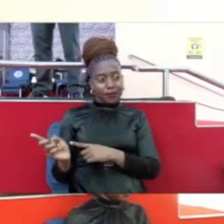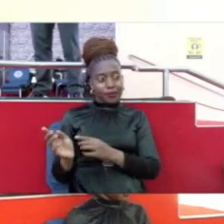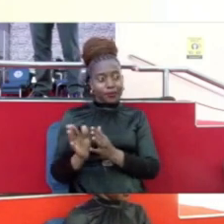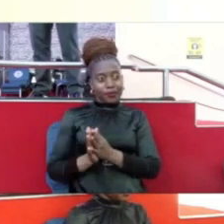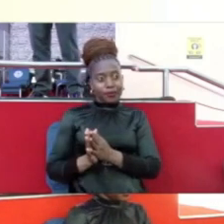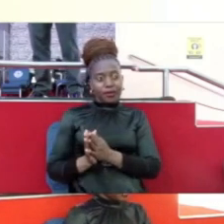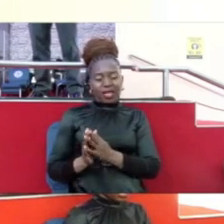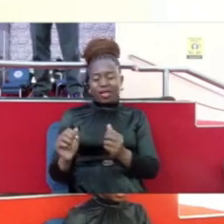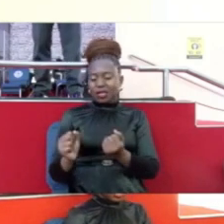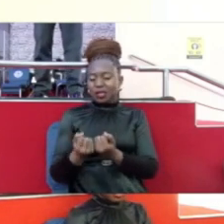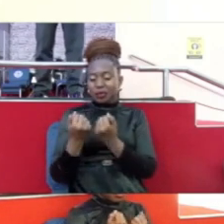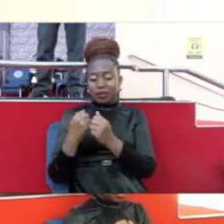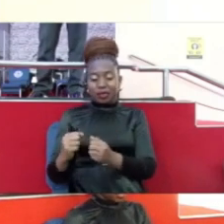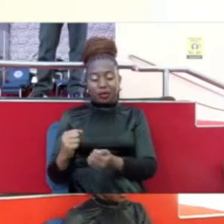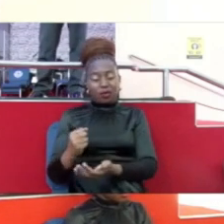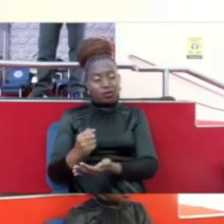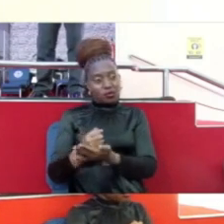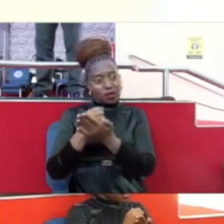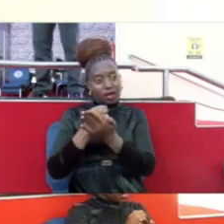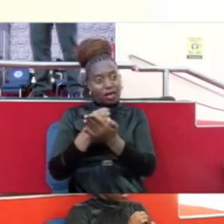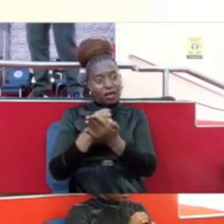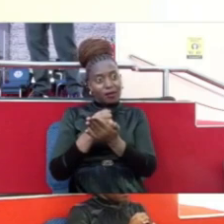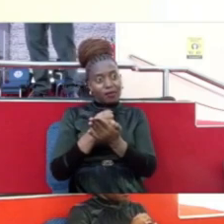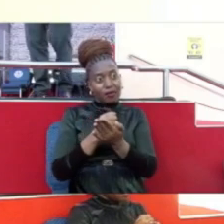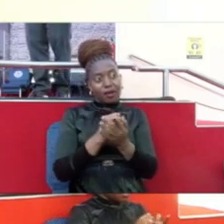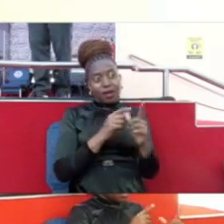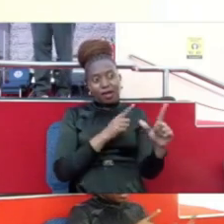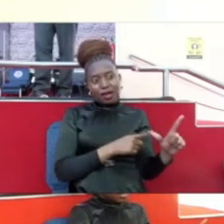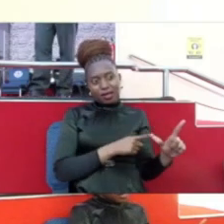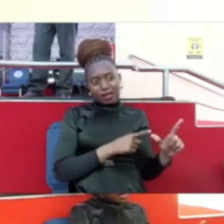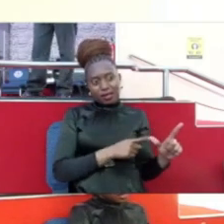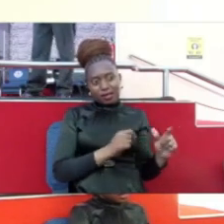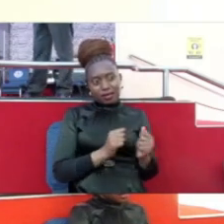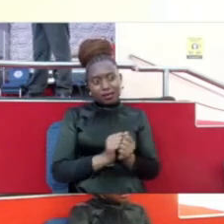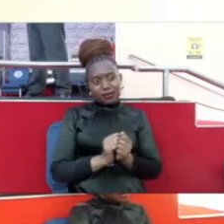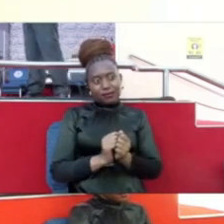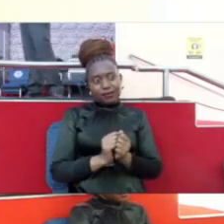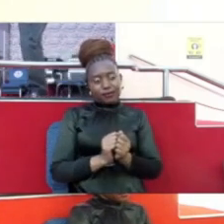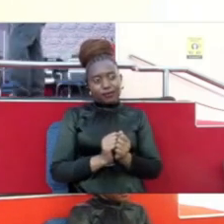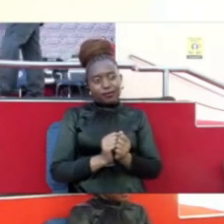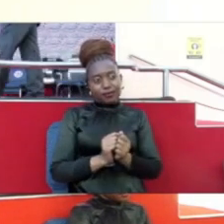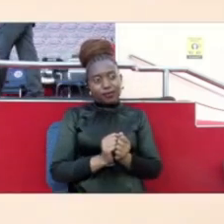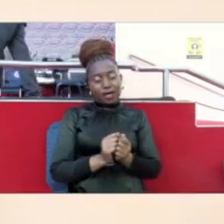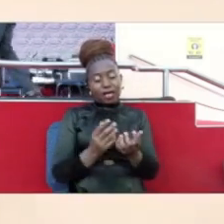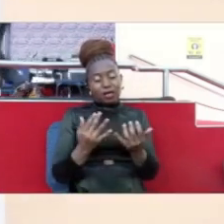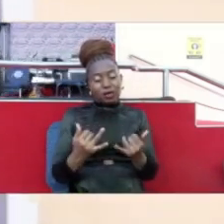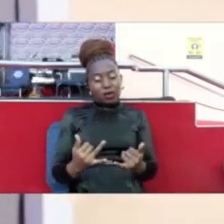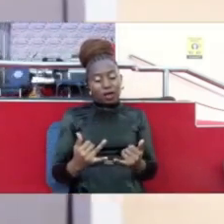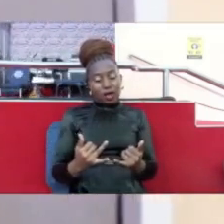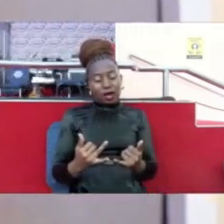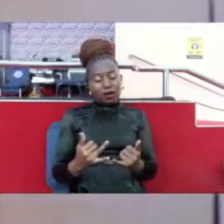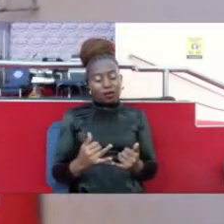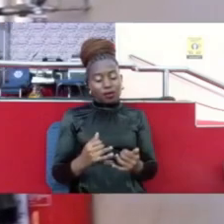couldn't even bring himself to give him a few coins. Hangetoa hata sarafu chache. Now one of the things that happens when you